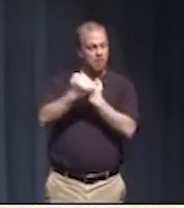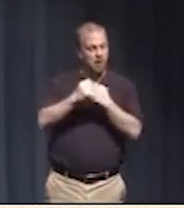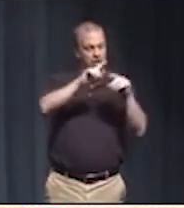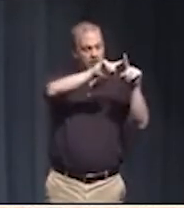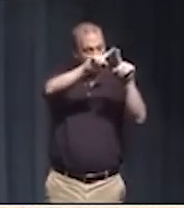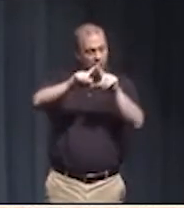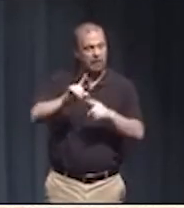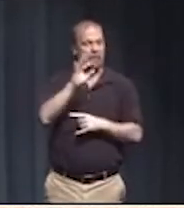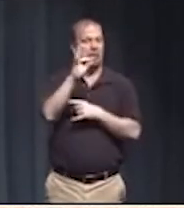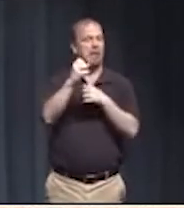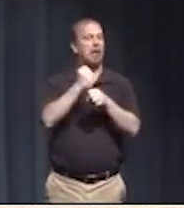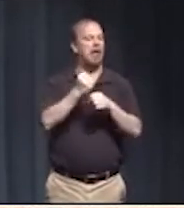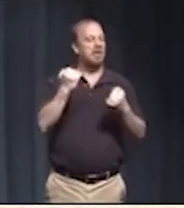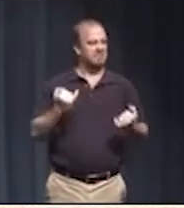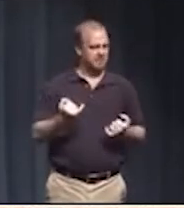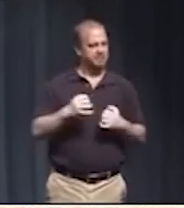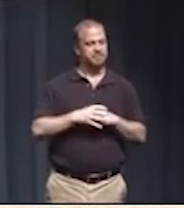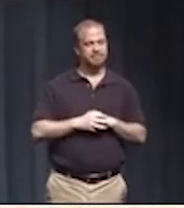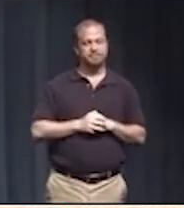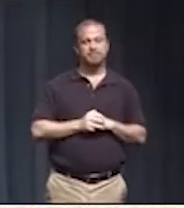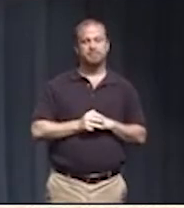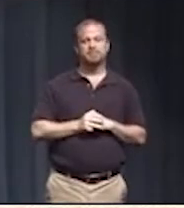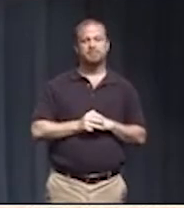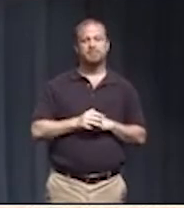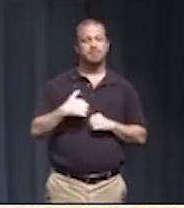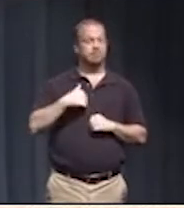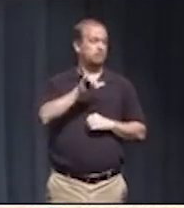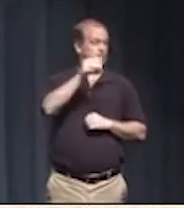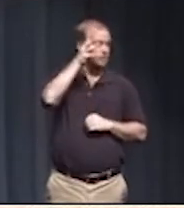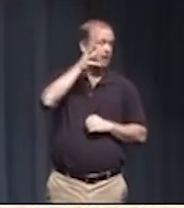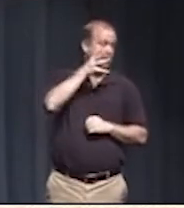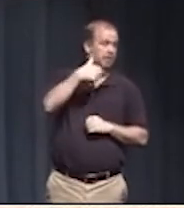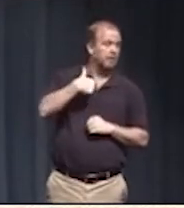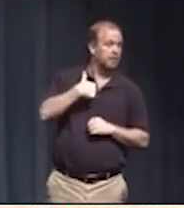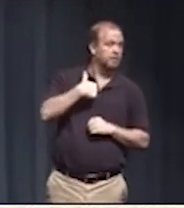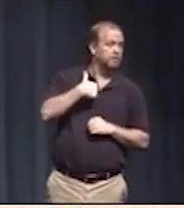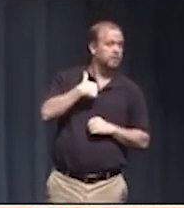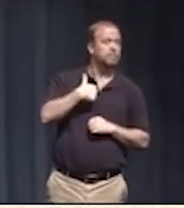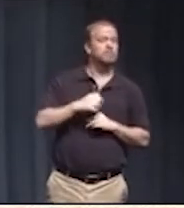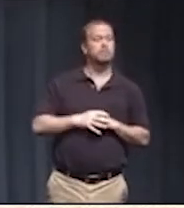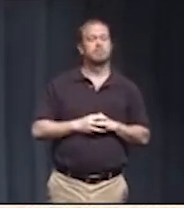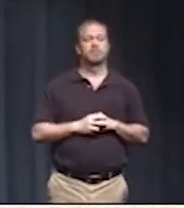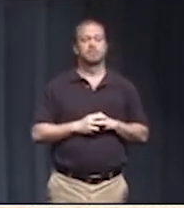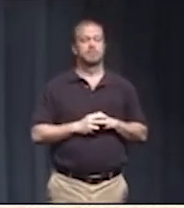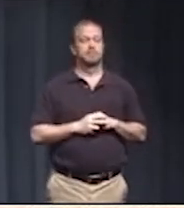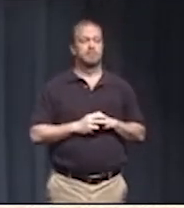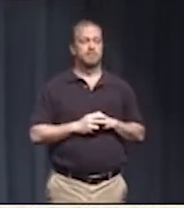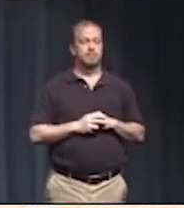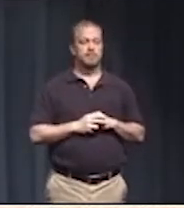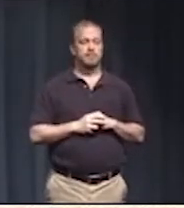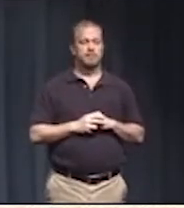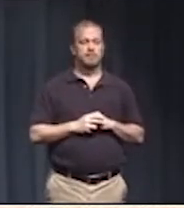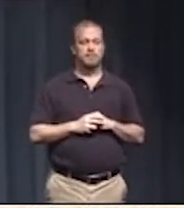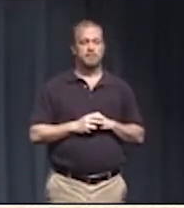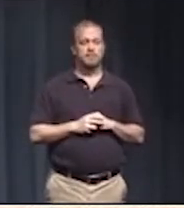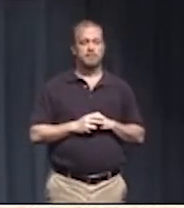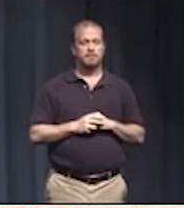about 9 years now. I am also a parent, for those of you who may not know that.